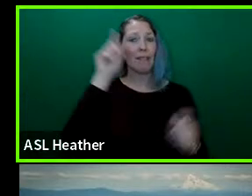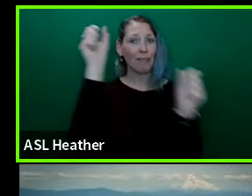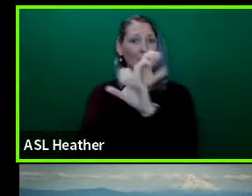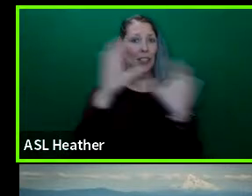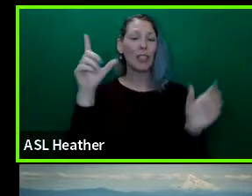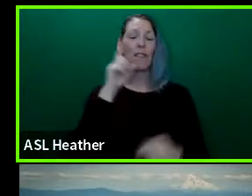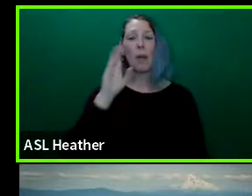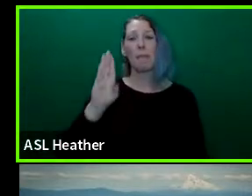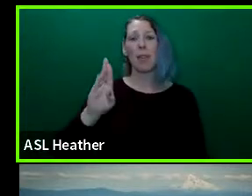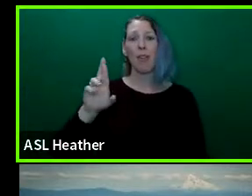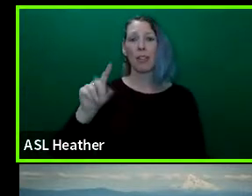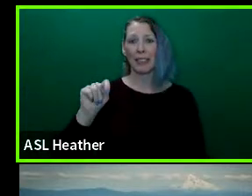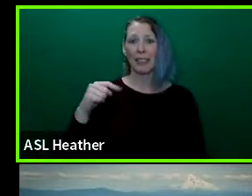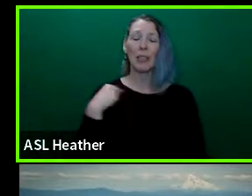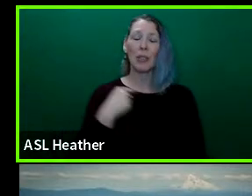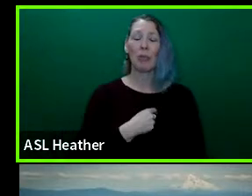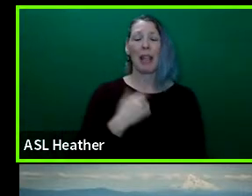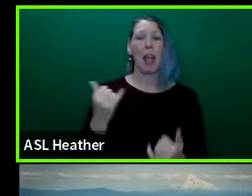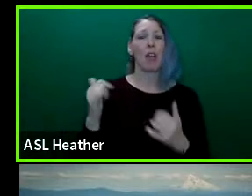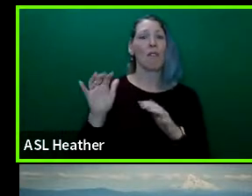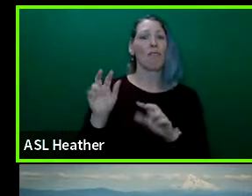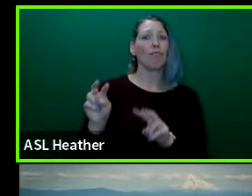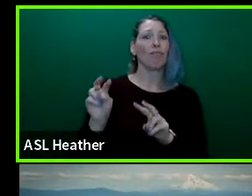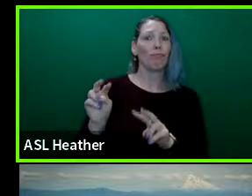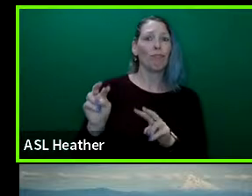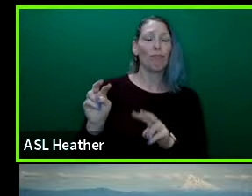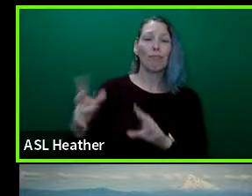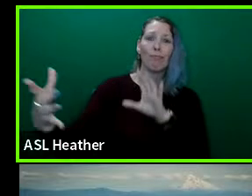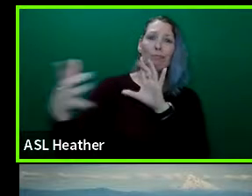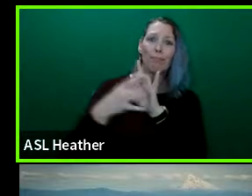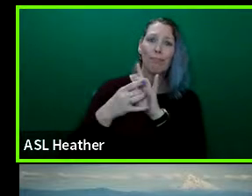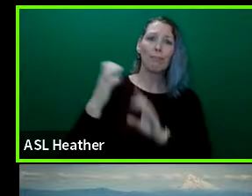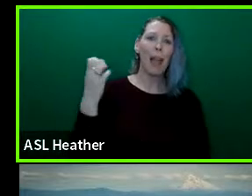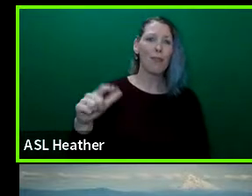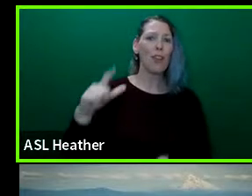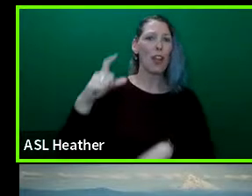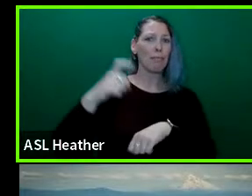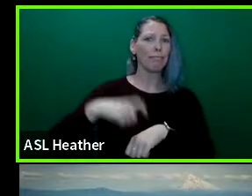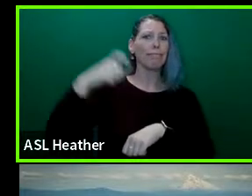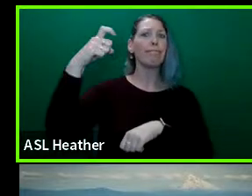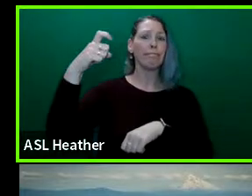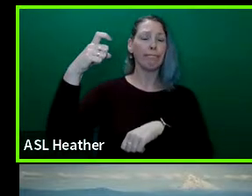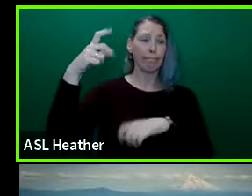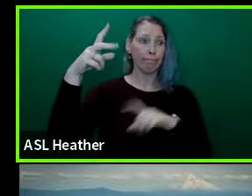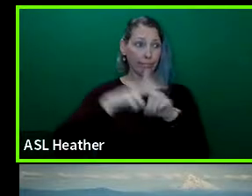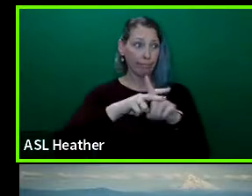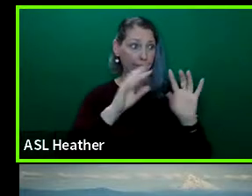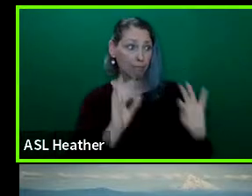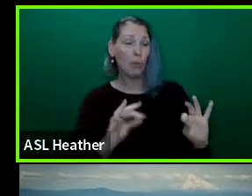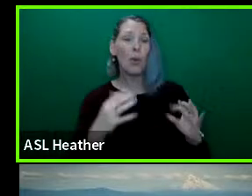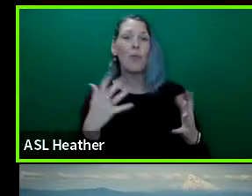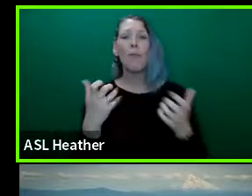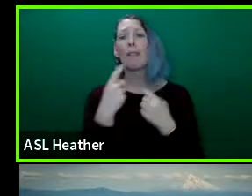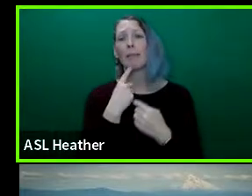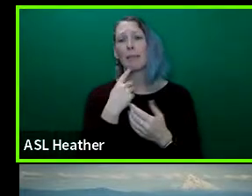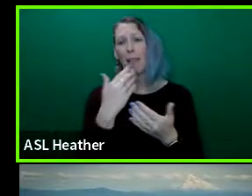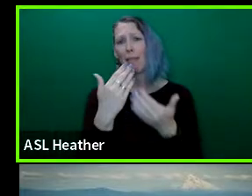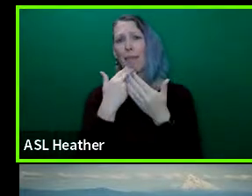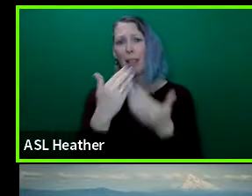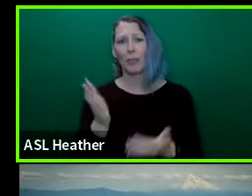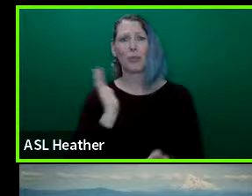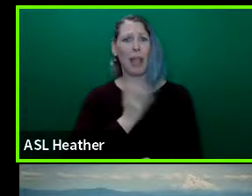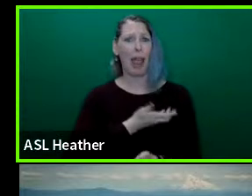be waiting for our partners to connect the system at Evergreen when we feel that the time is applicable. And again, I just want to say thanks to our